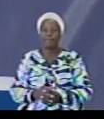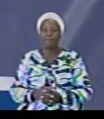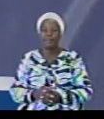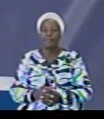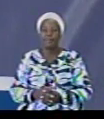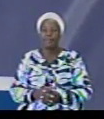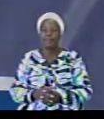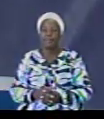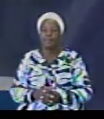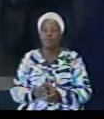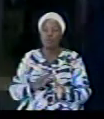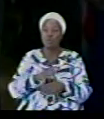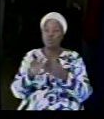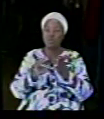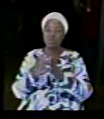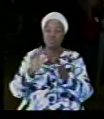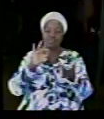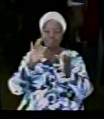on Sunday,